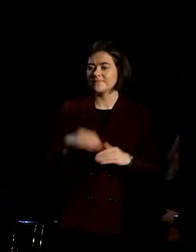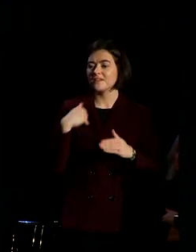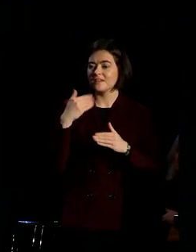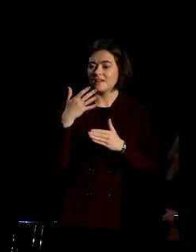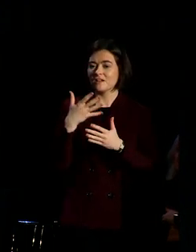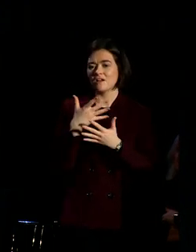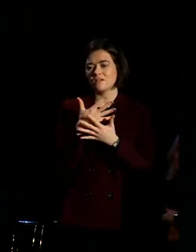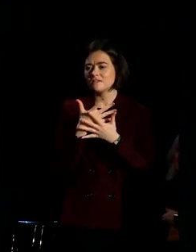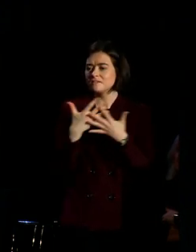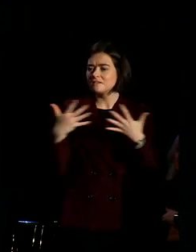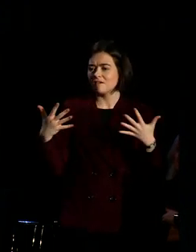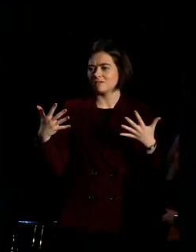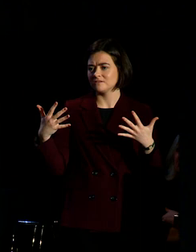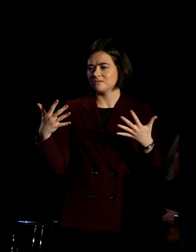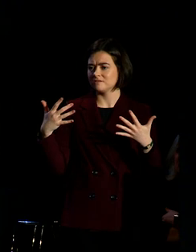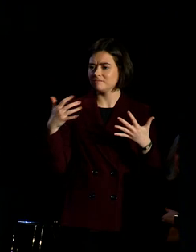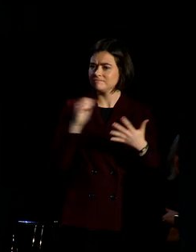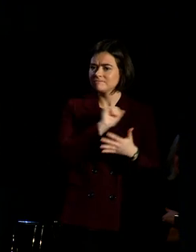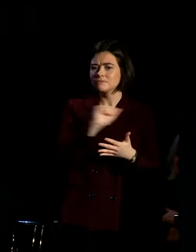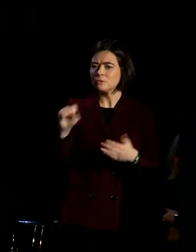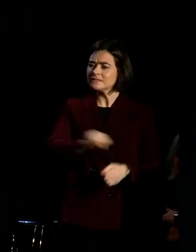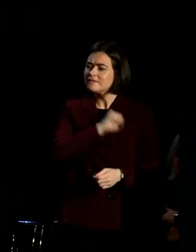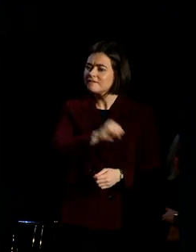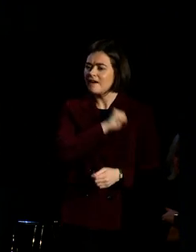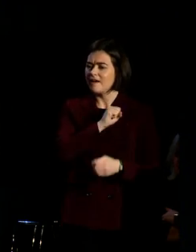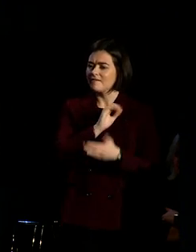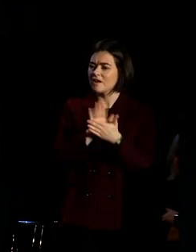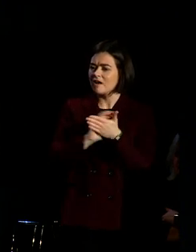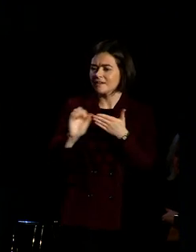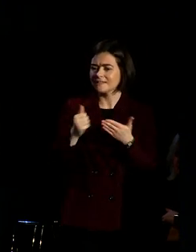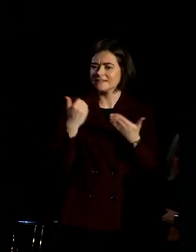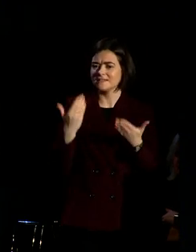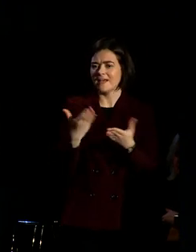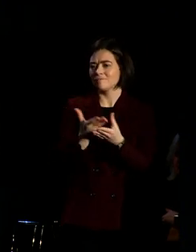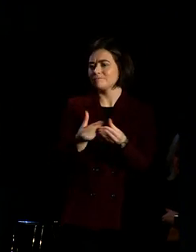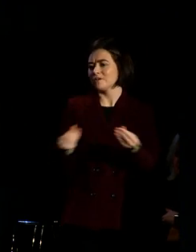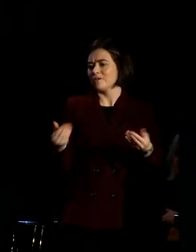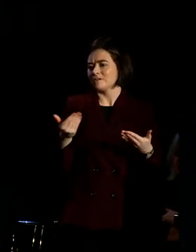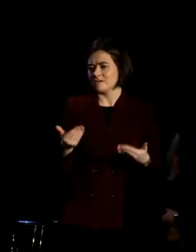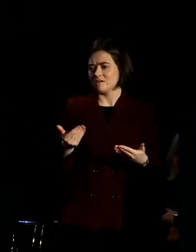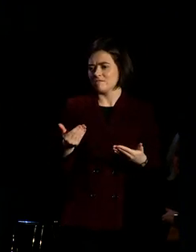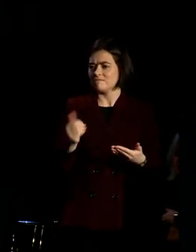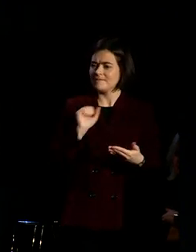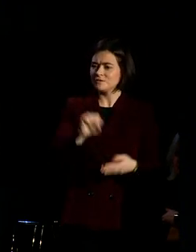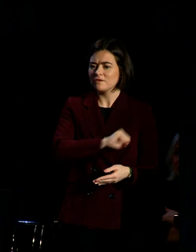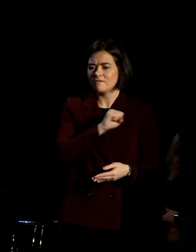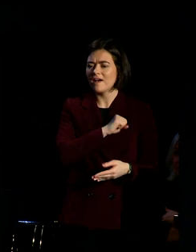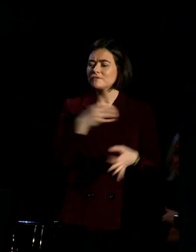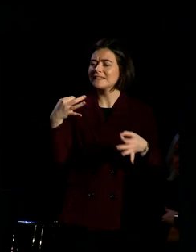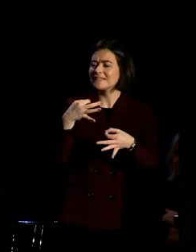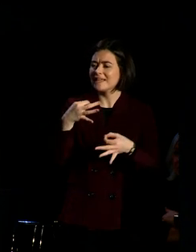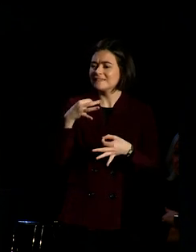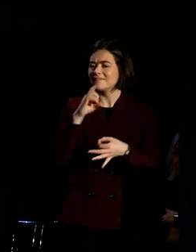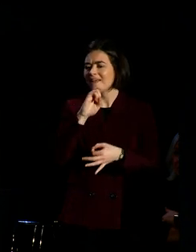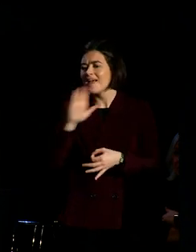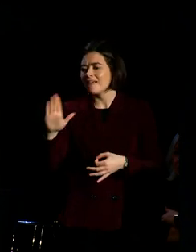Largely gone are those who survived beyond the gates of hell, and